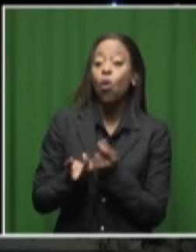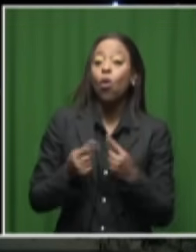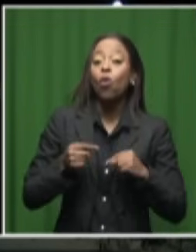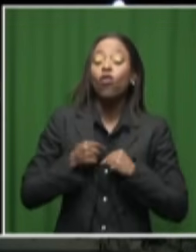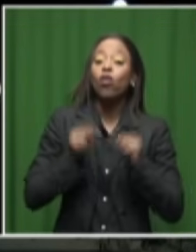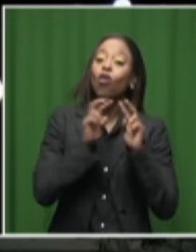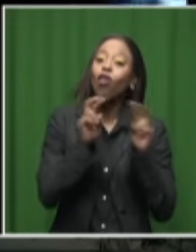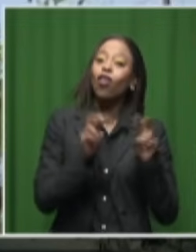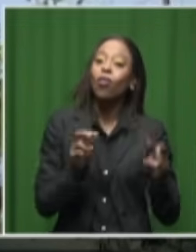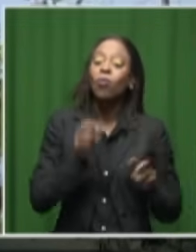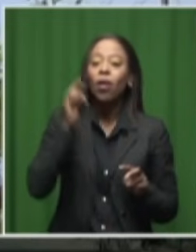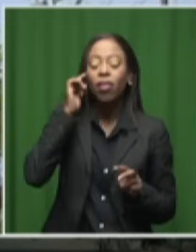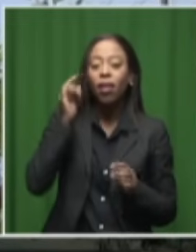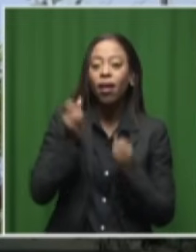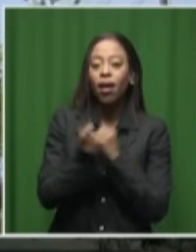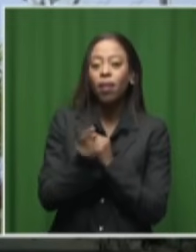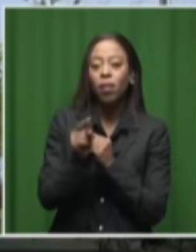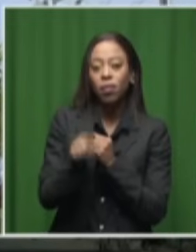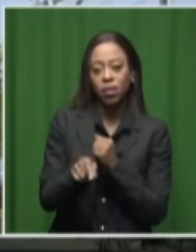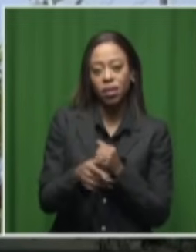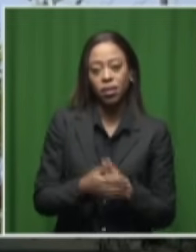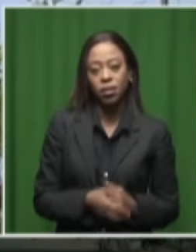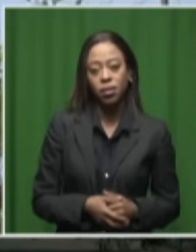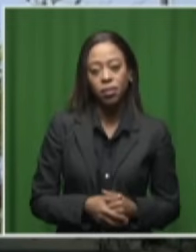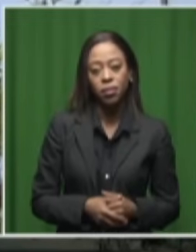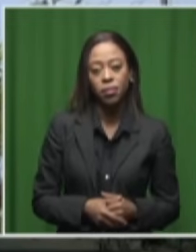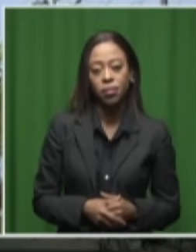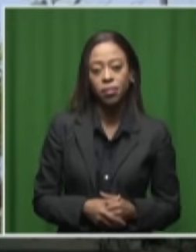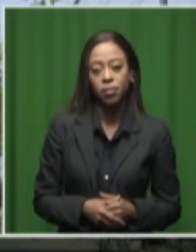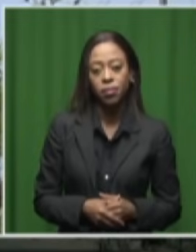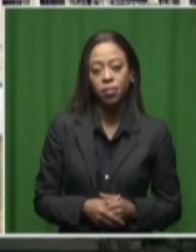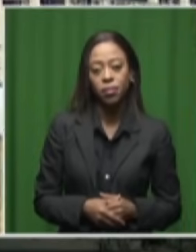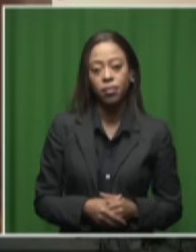Eskom, which we think are necessary moving forward.